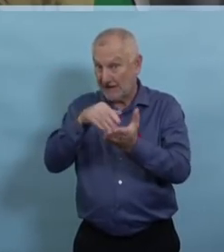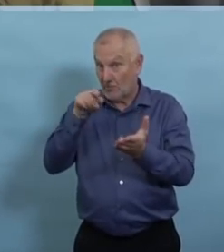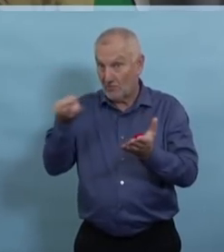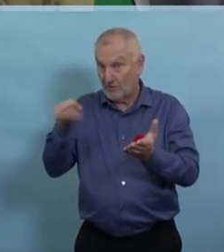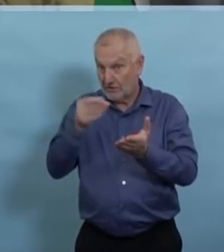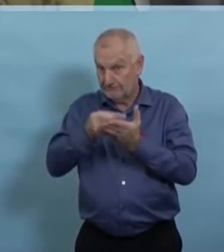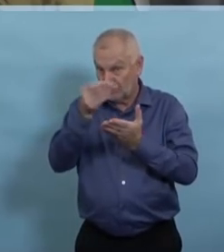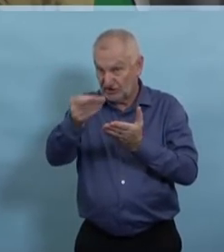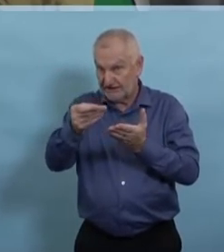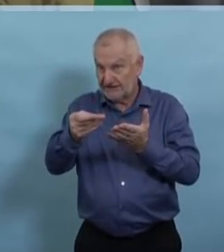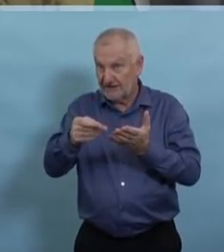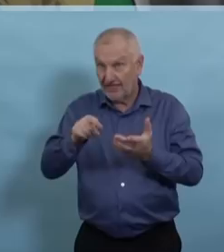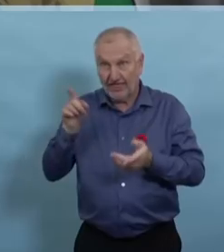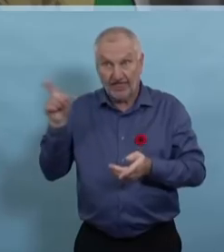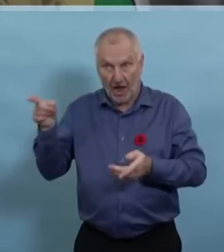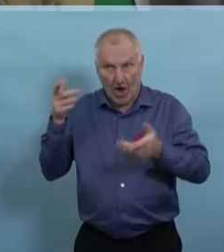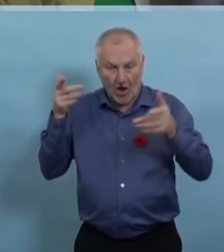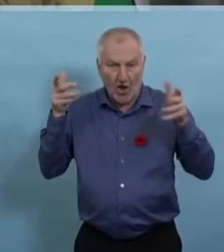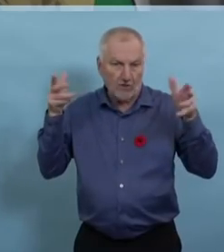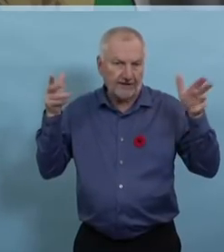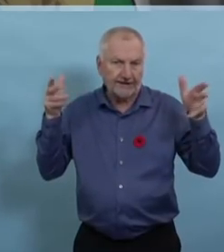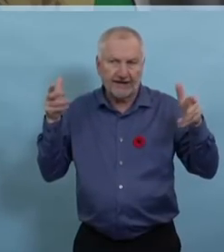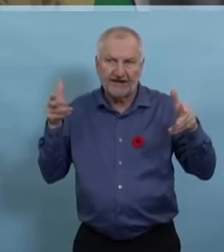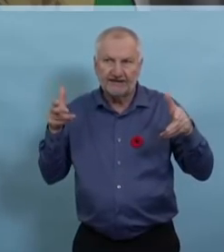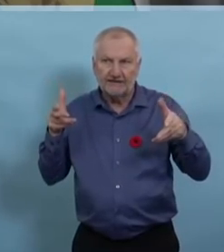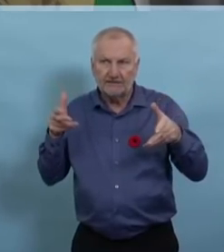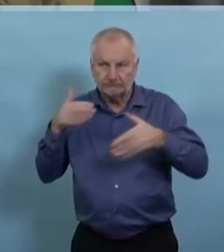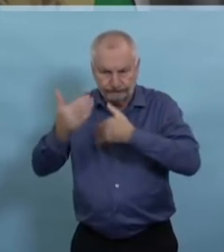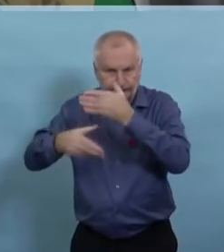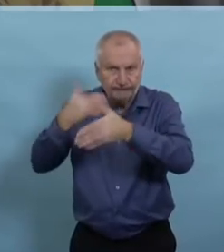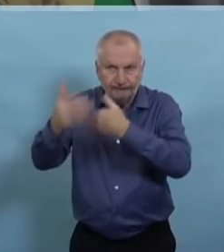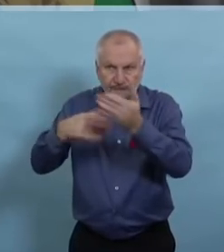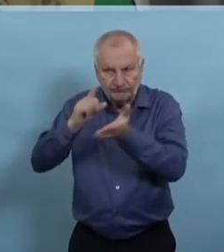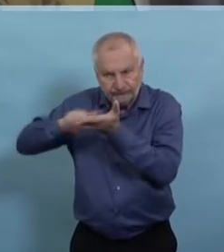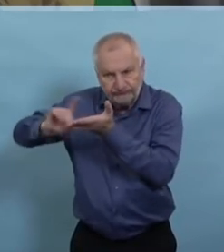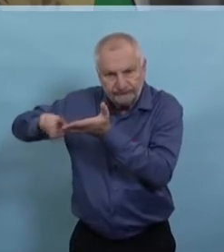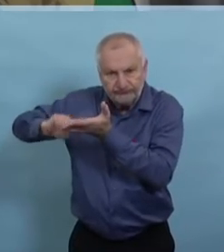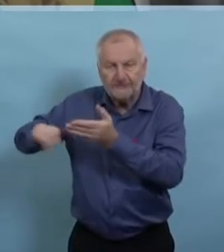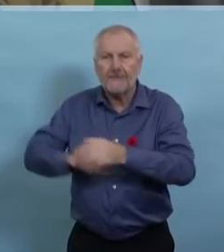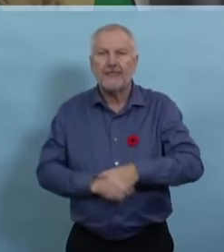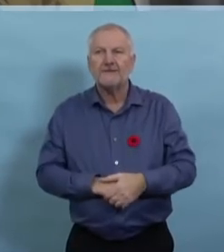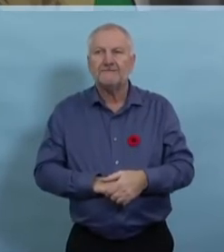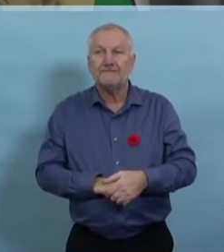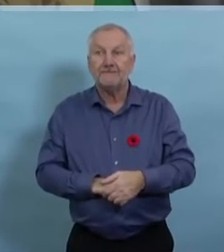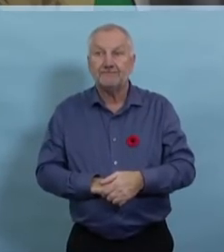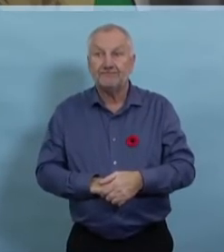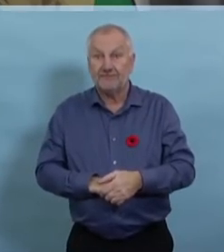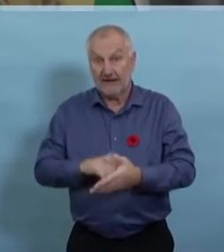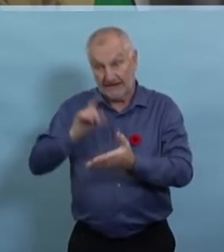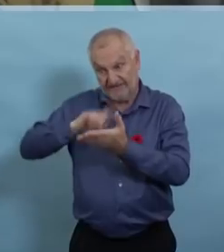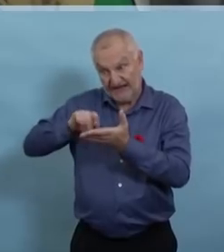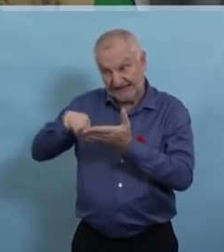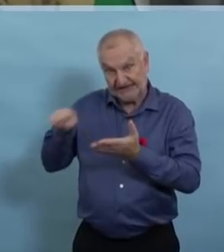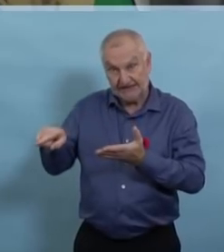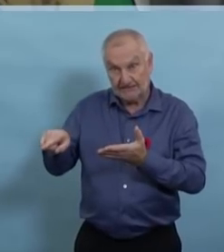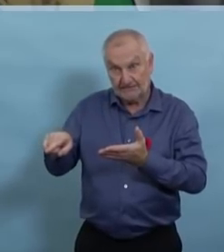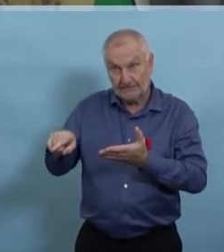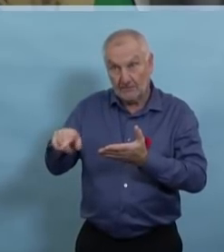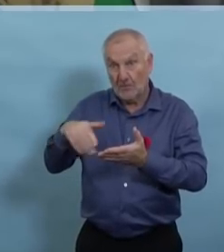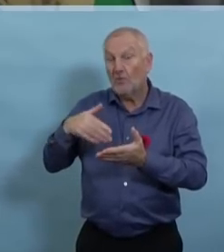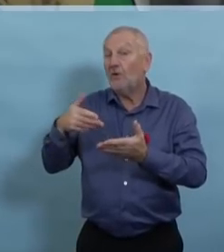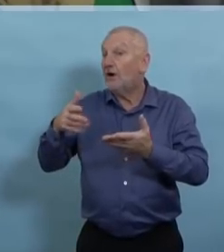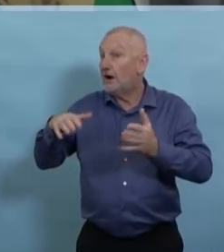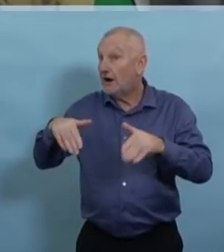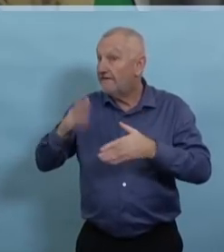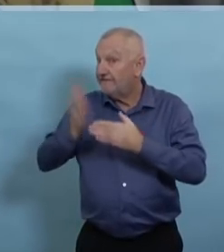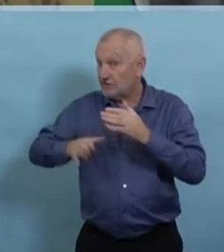in the meantime, so to not wait for the investigation to be done, they are, we asked that those masks be put